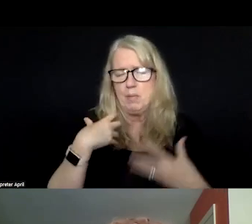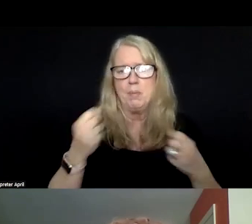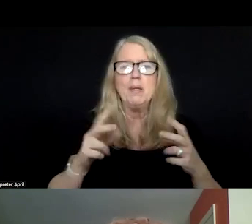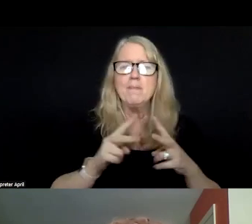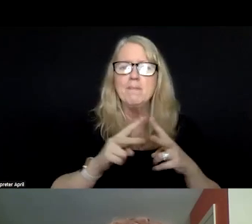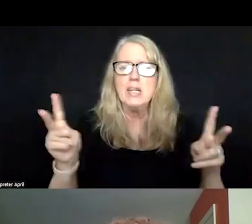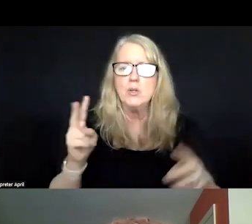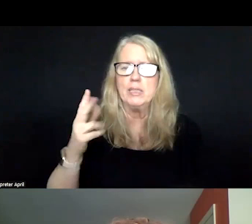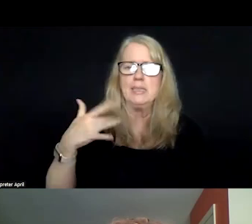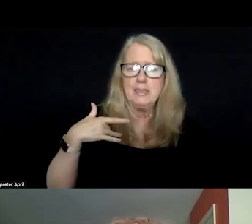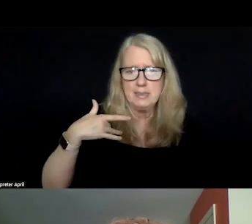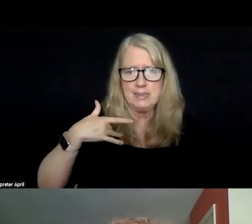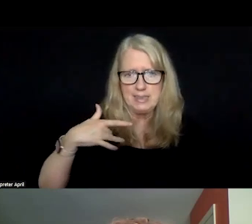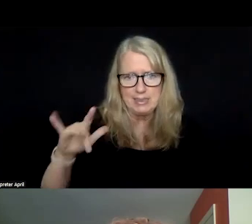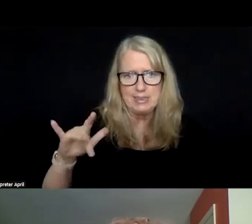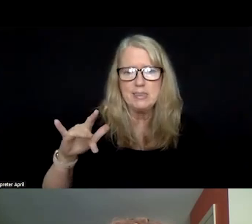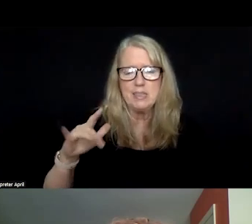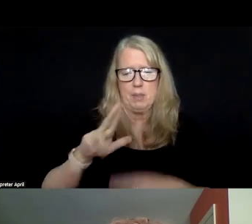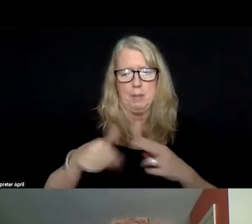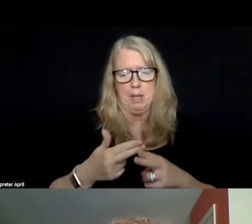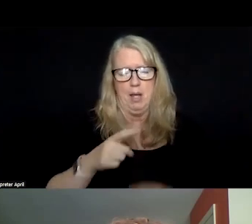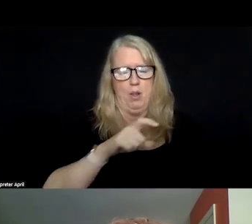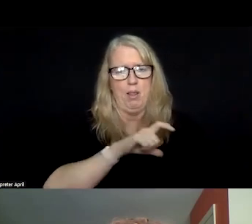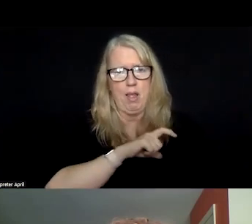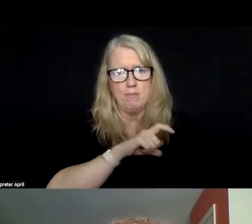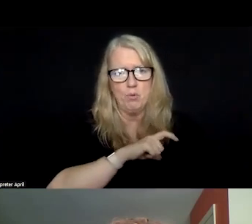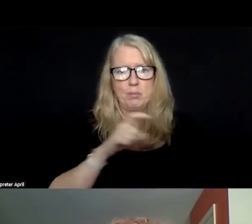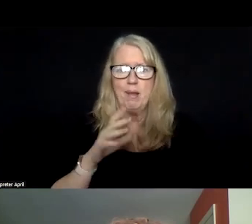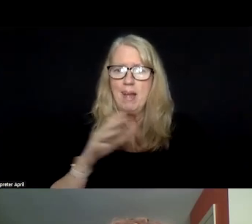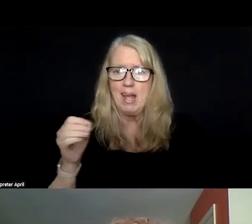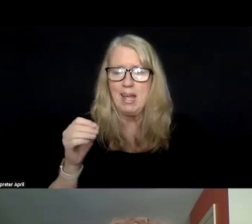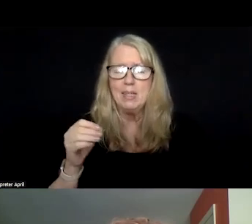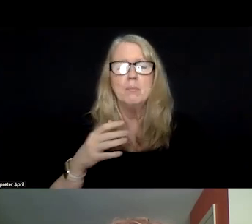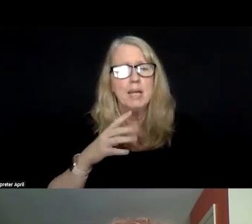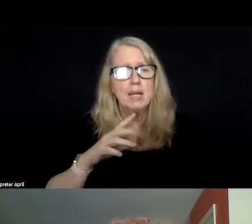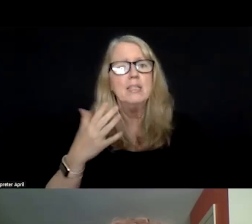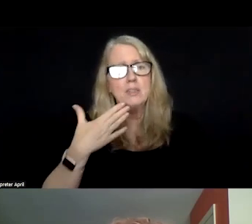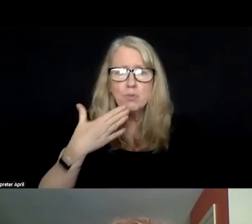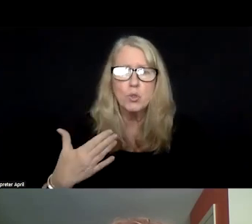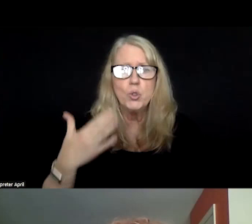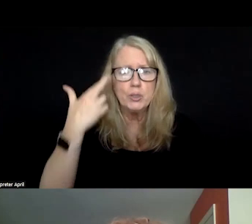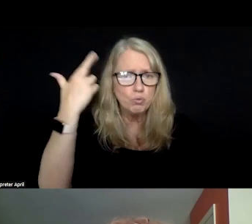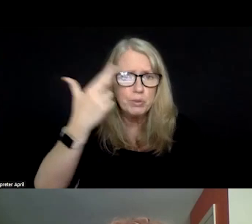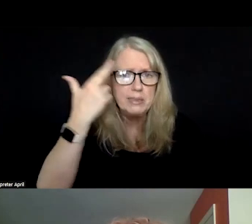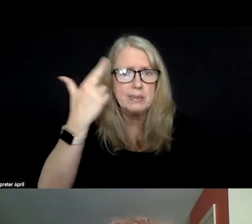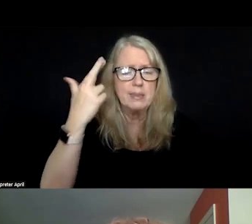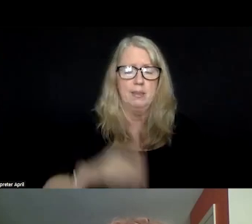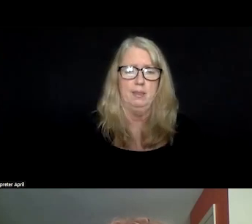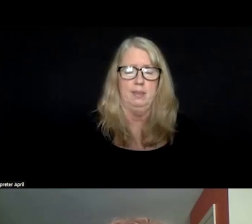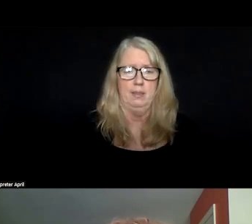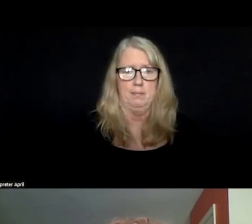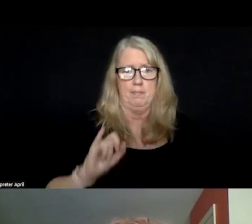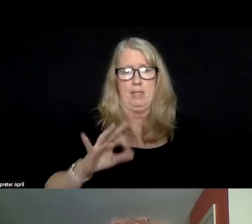sensitive about law enforcement, and hey, it's for good reason. So, I mean, if you look at